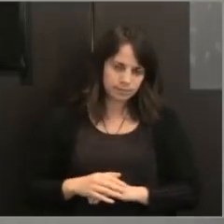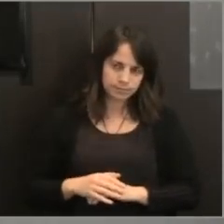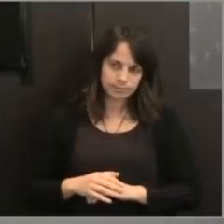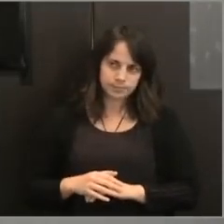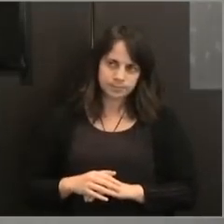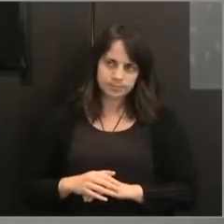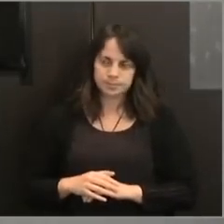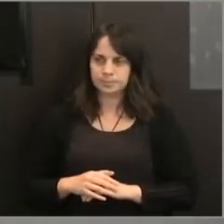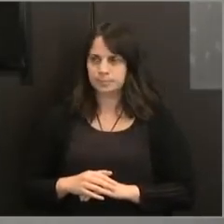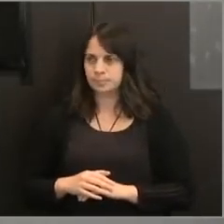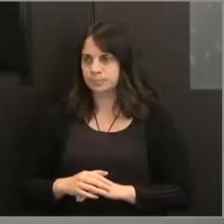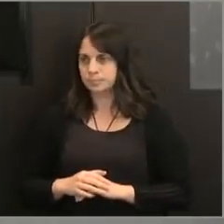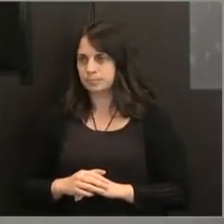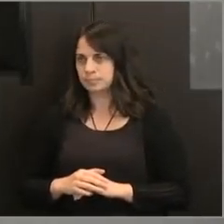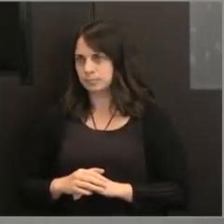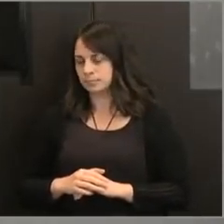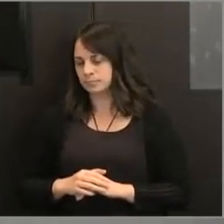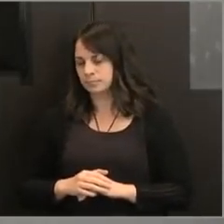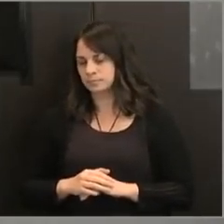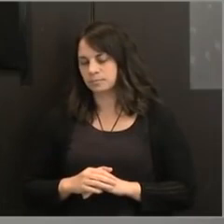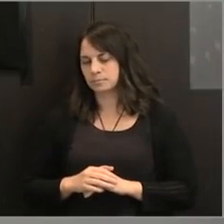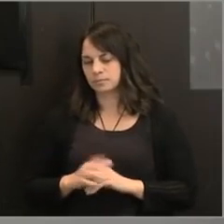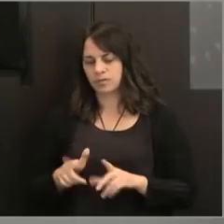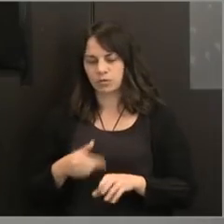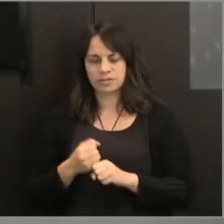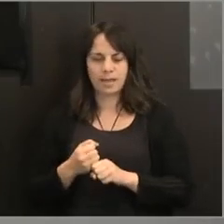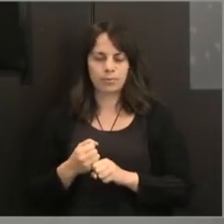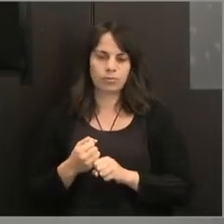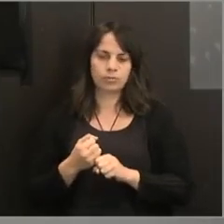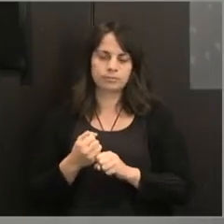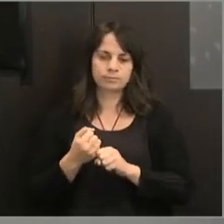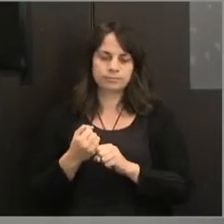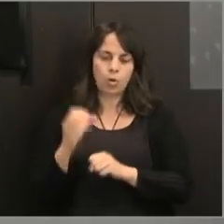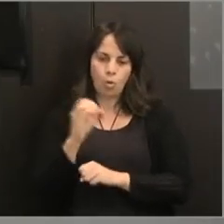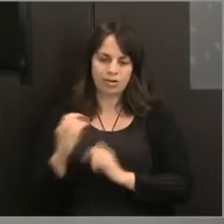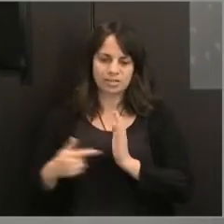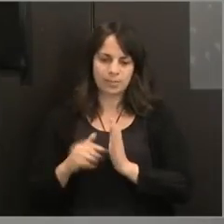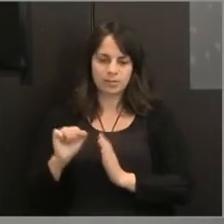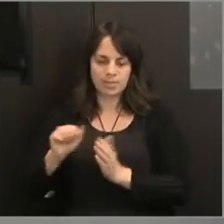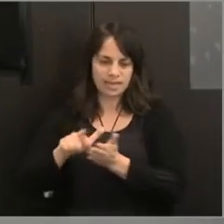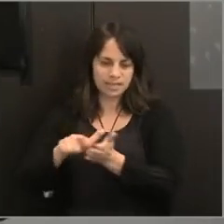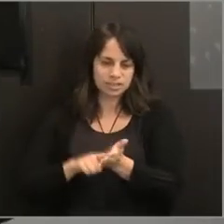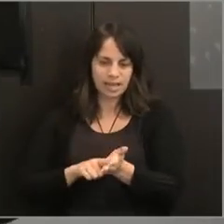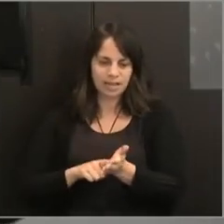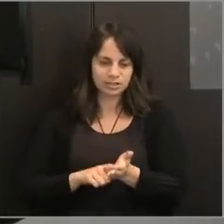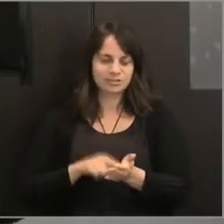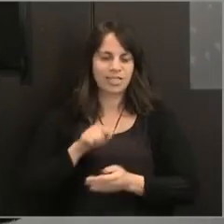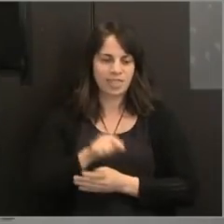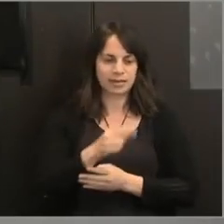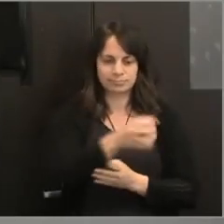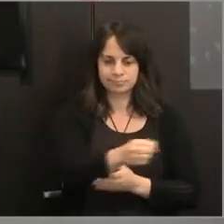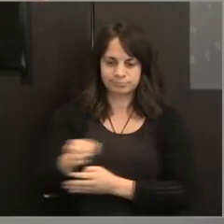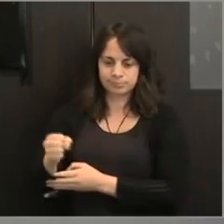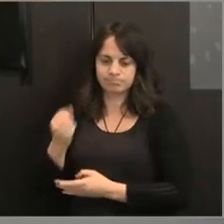that permeates, say, the oranga tamariki legislation and so on, it actually isolates the child, whether